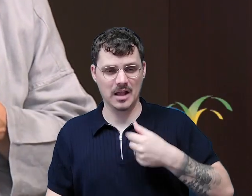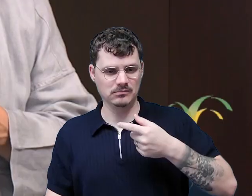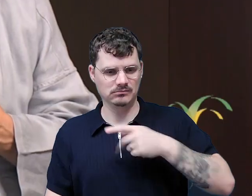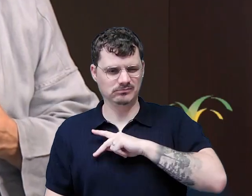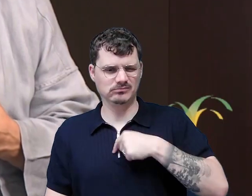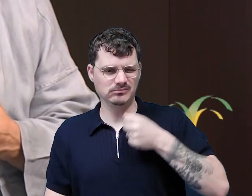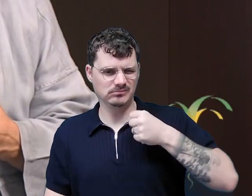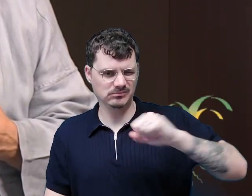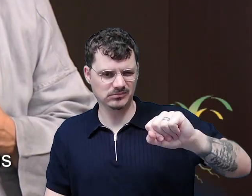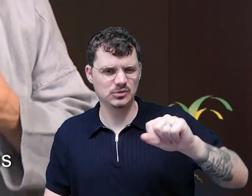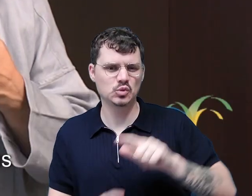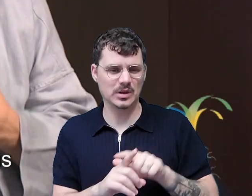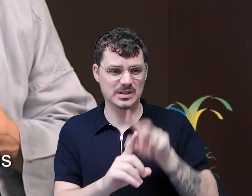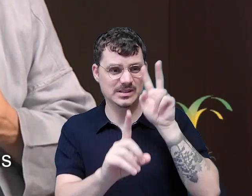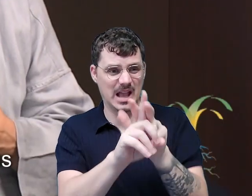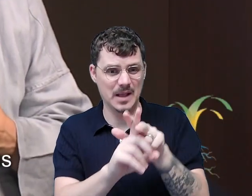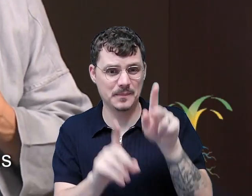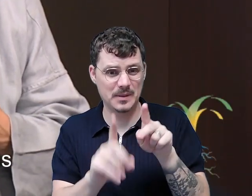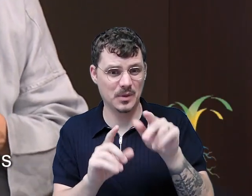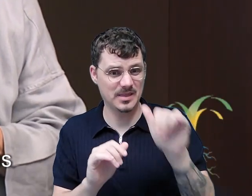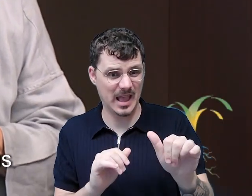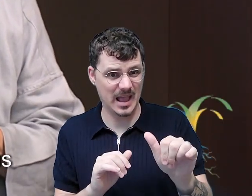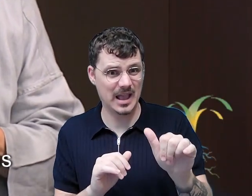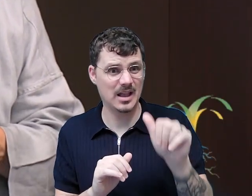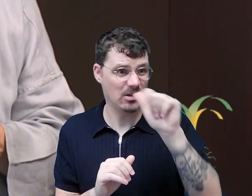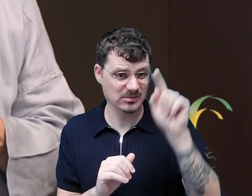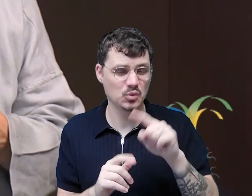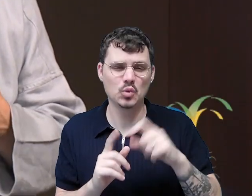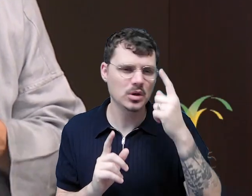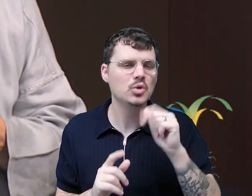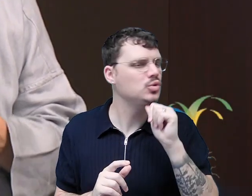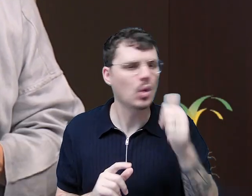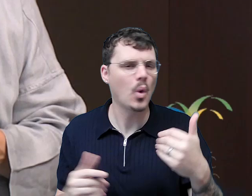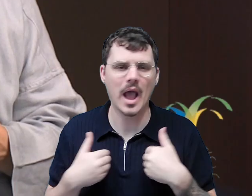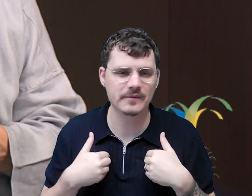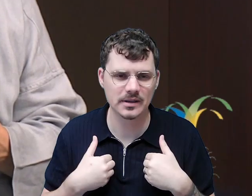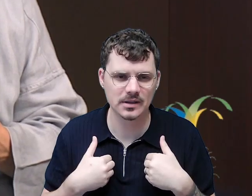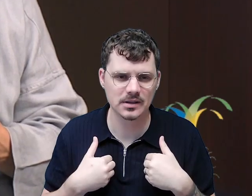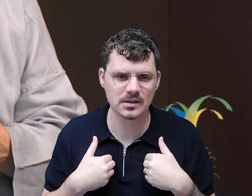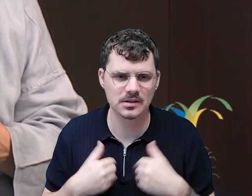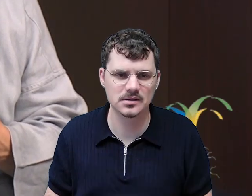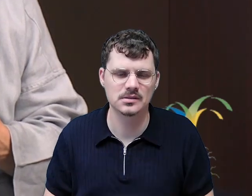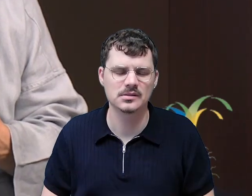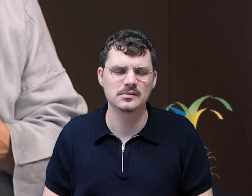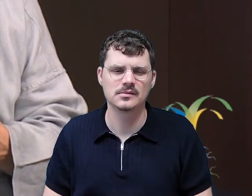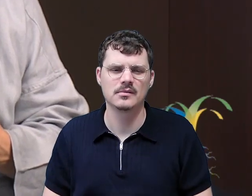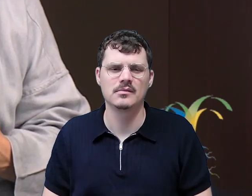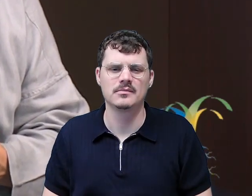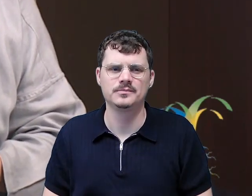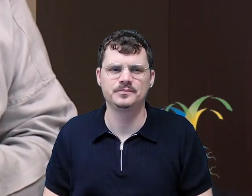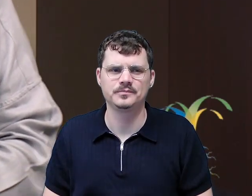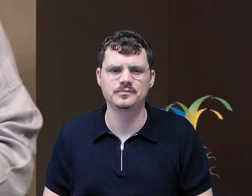What I resist is assigning people that status who don't have it.